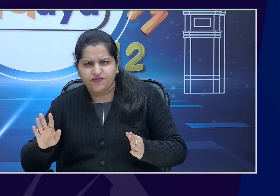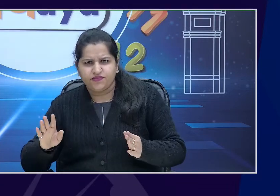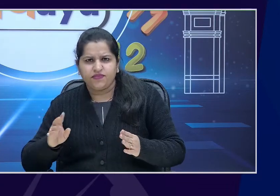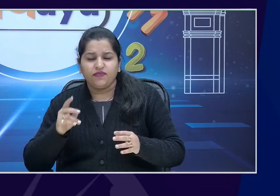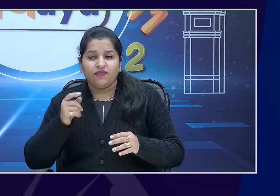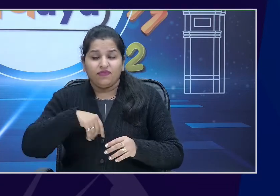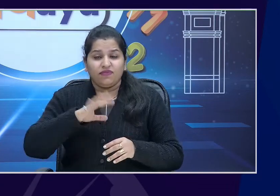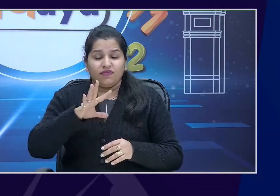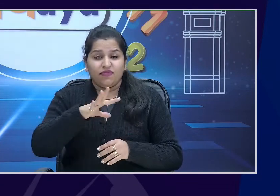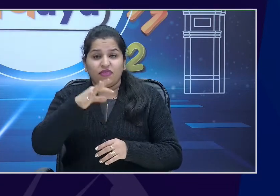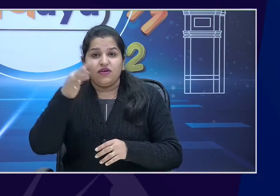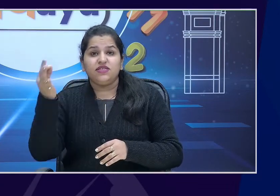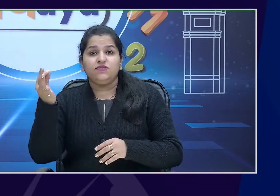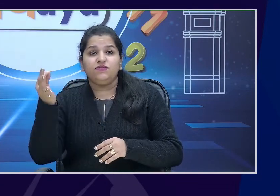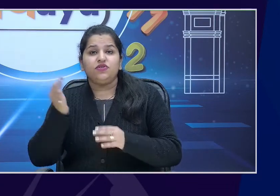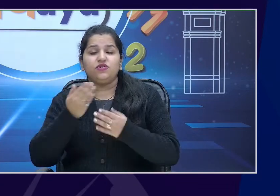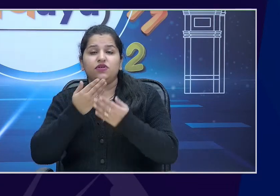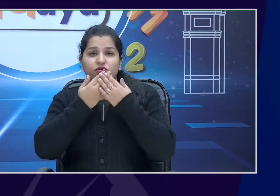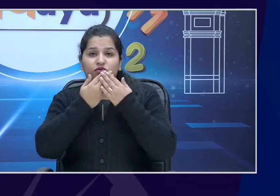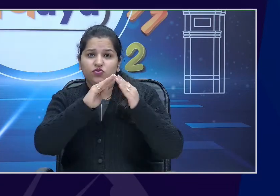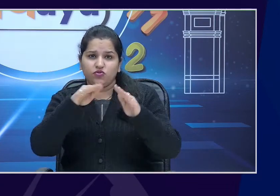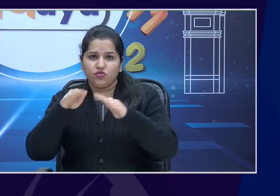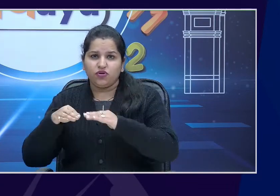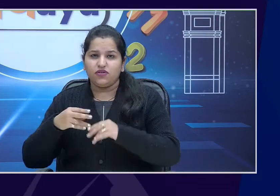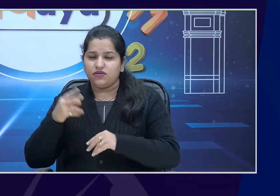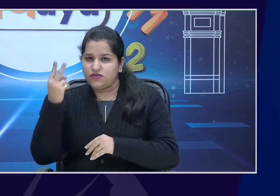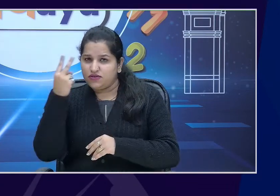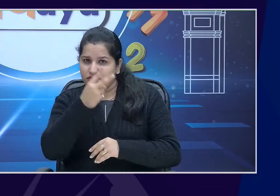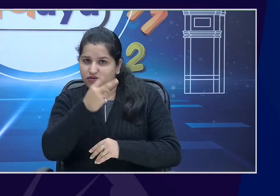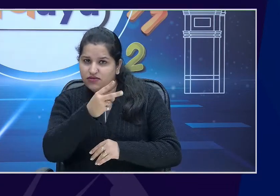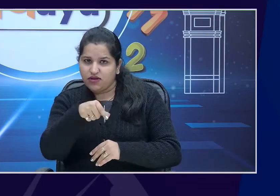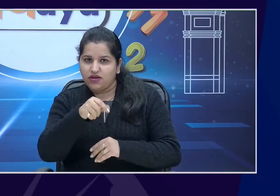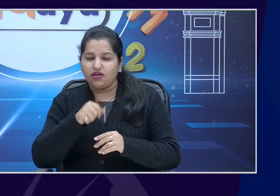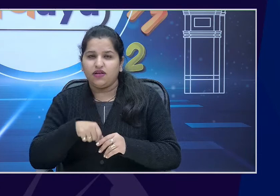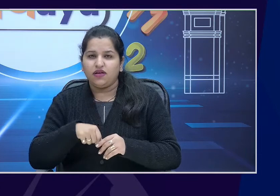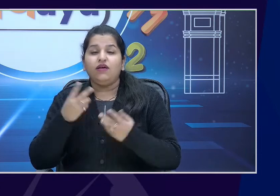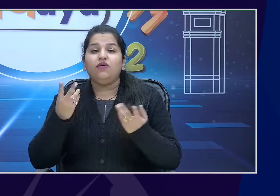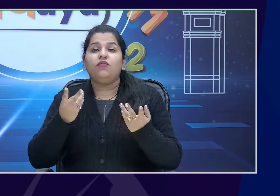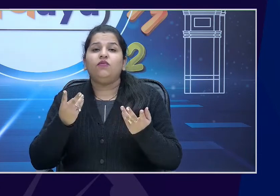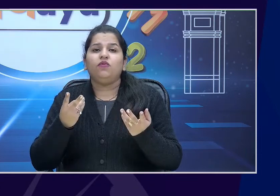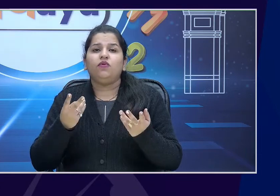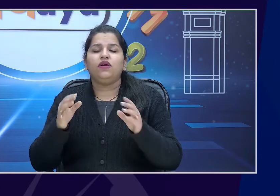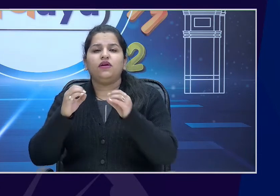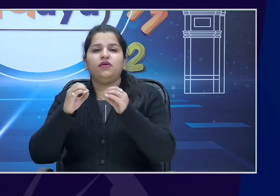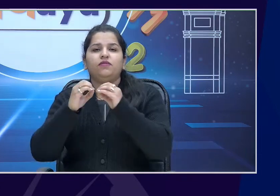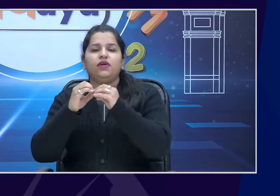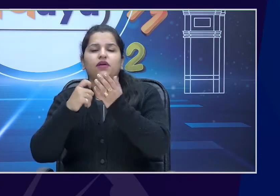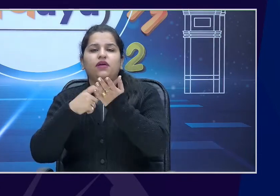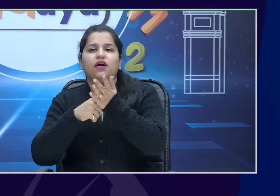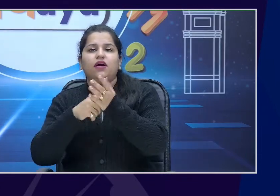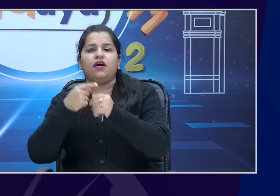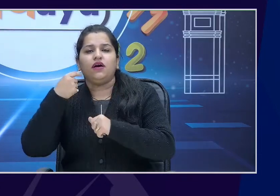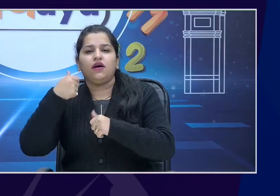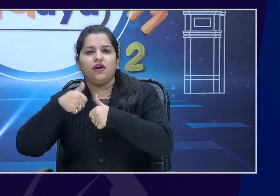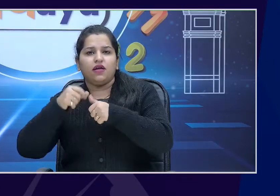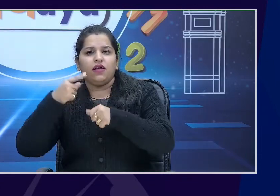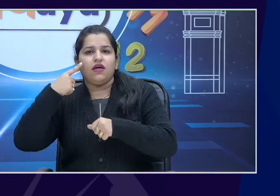needs. Now what, here we have a diary. You can see here. This is called a Braille diary. Braille diary, the children